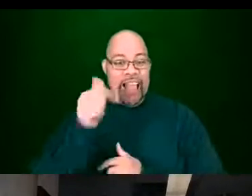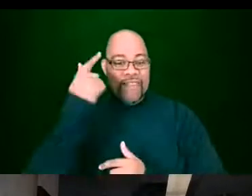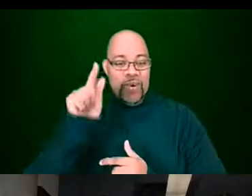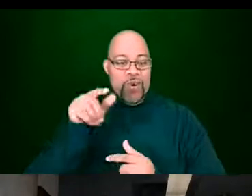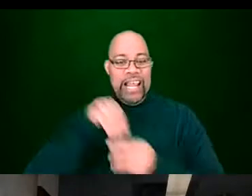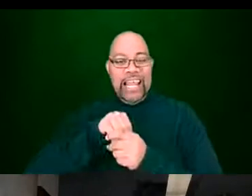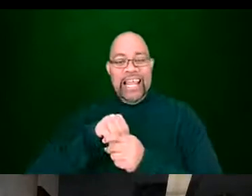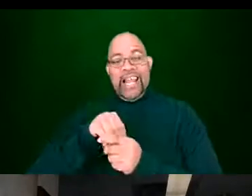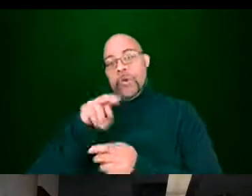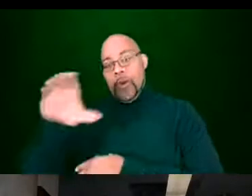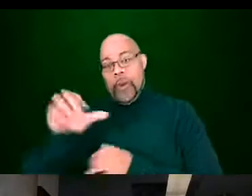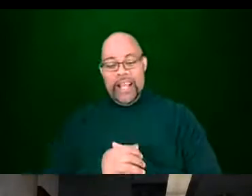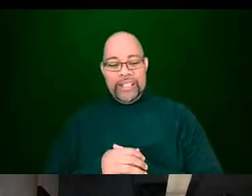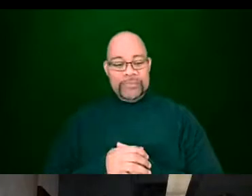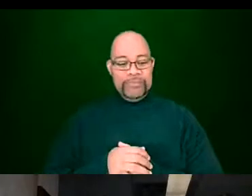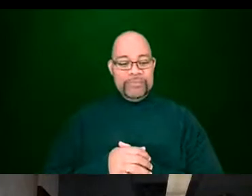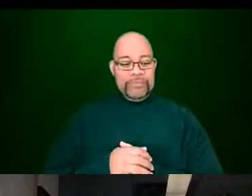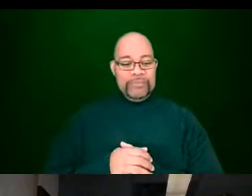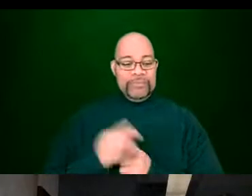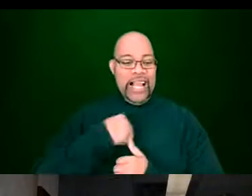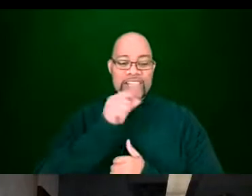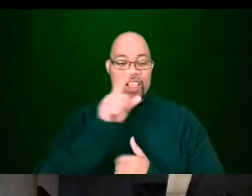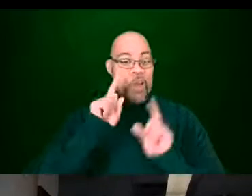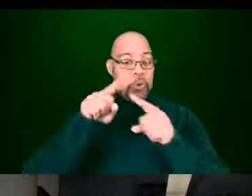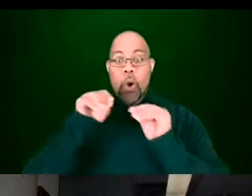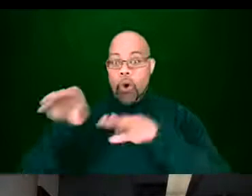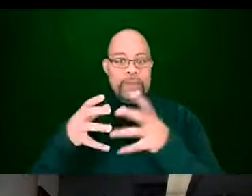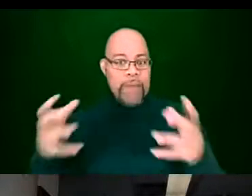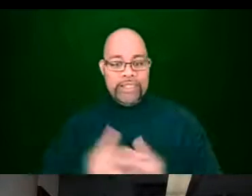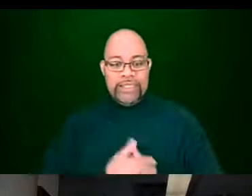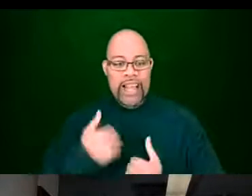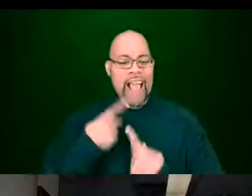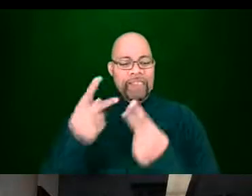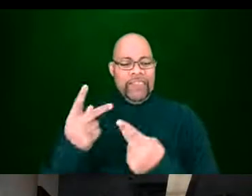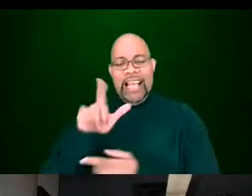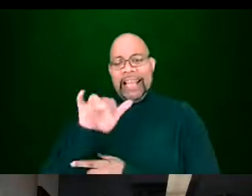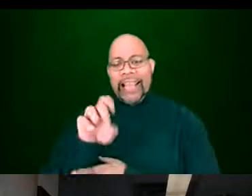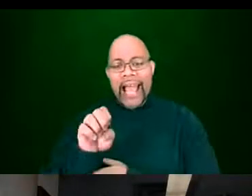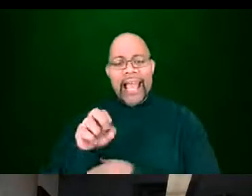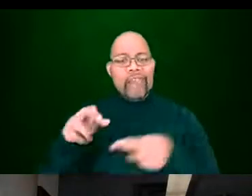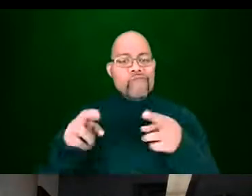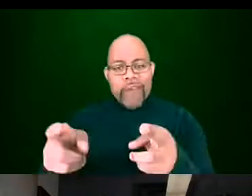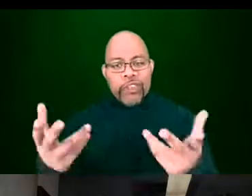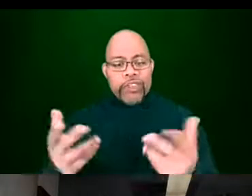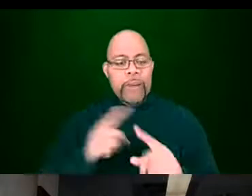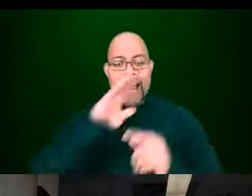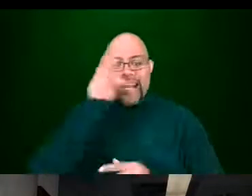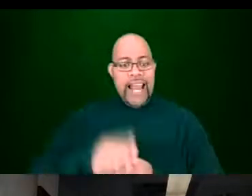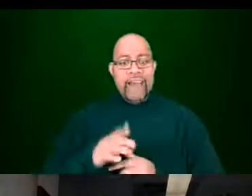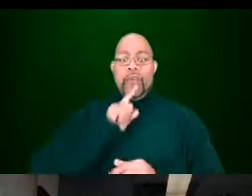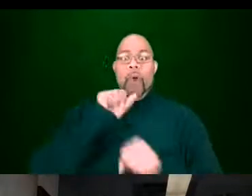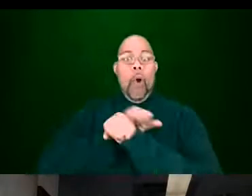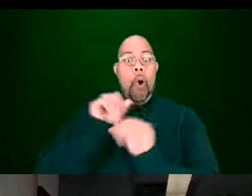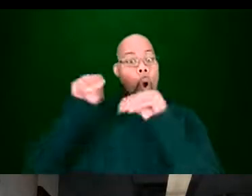North Carolina. I didn't really go to the ocean that much. I visited like lakes and rivers and stuff, but never like the